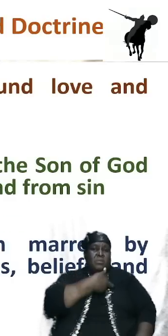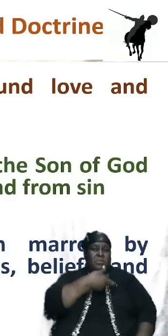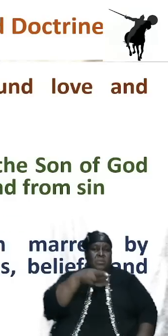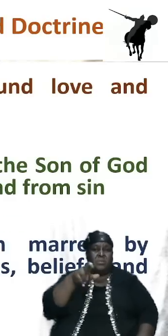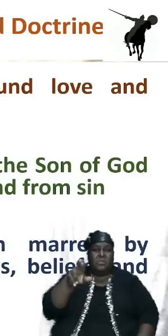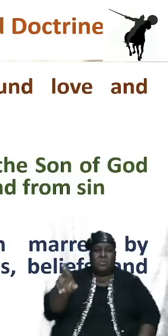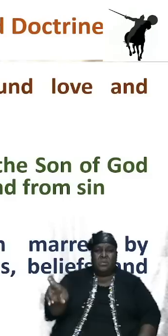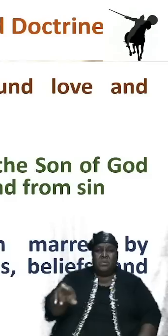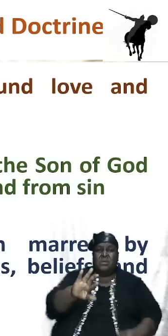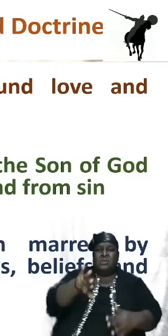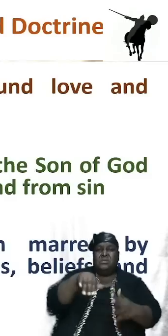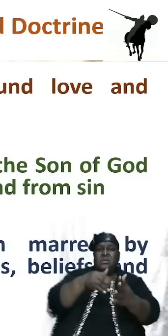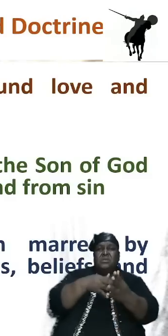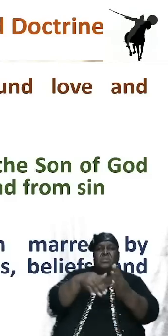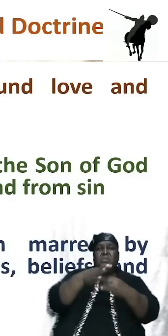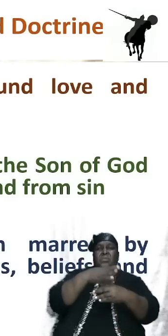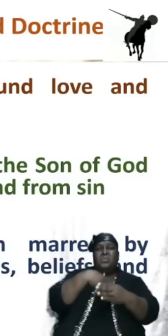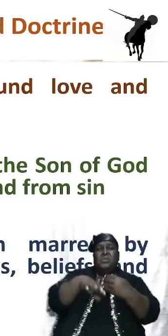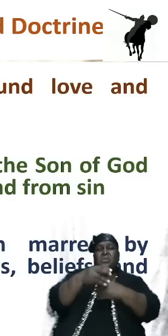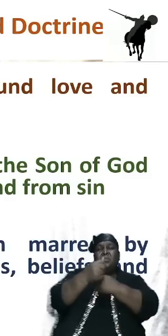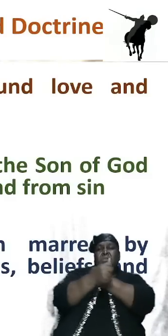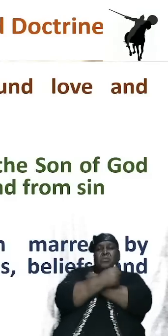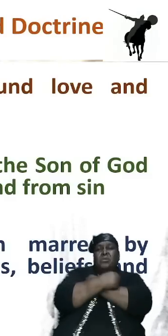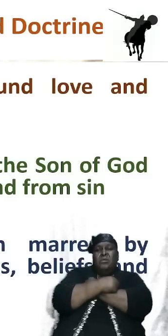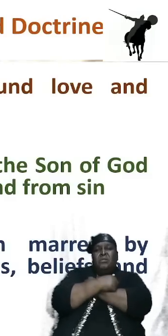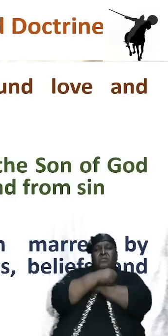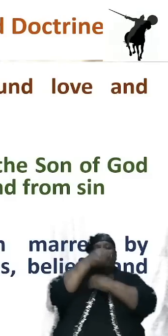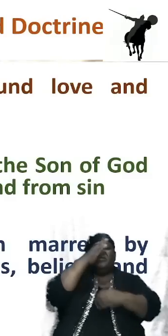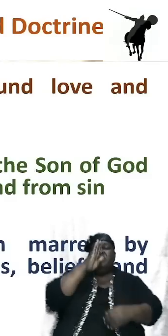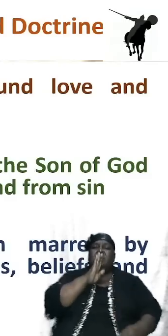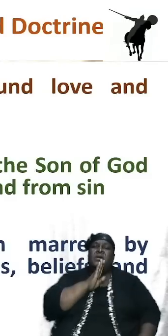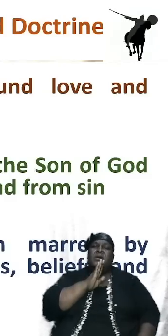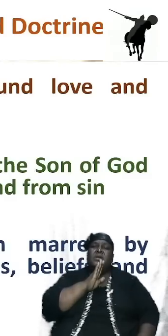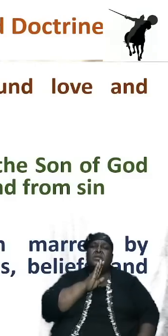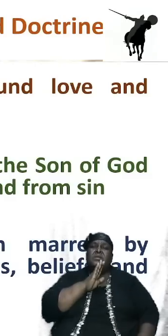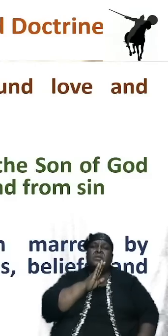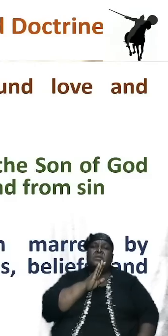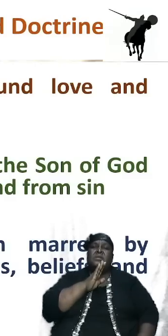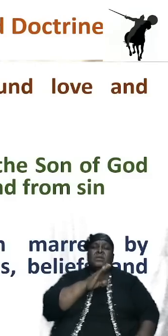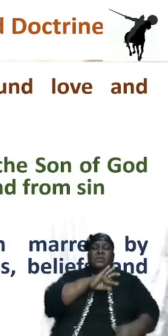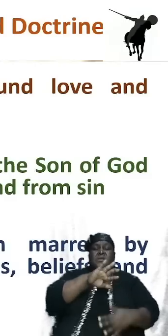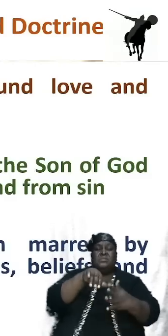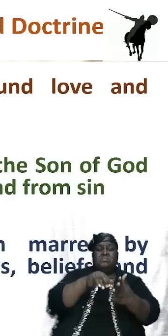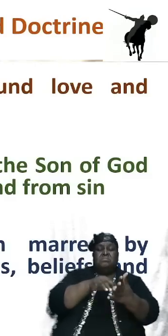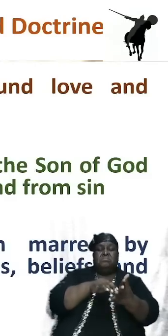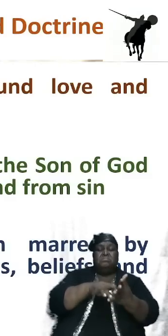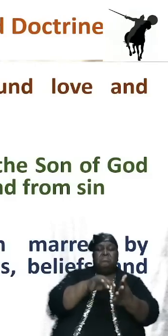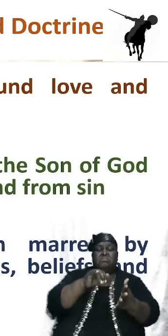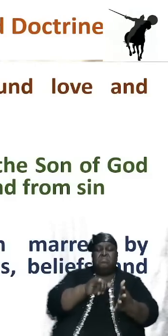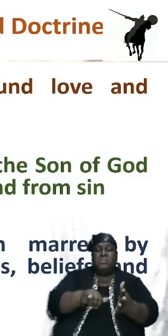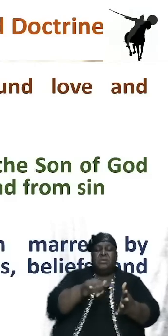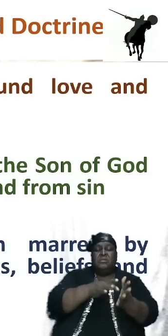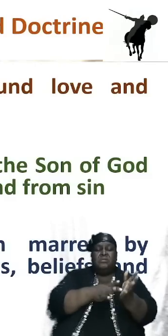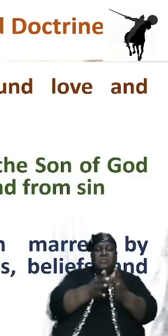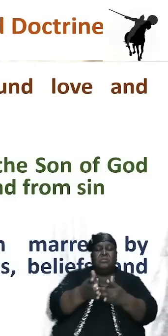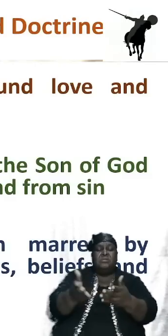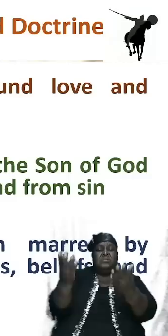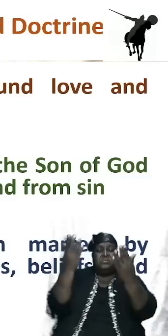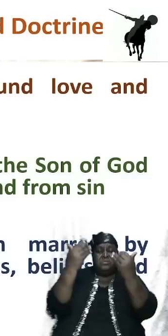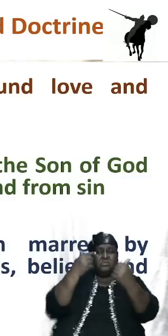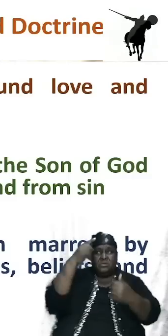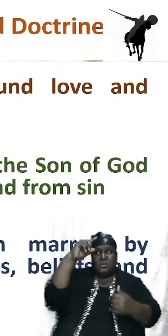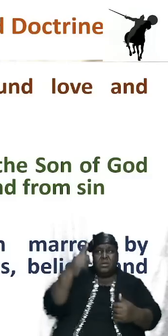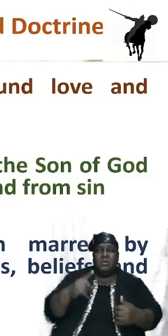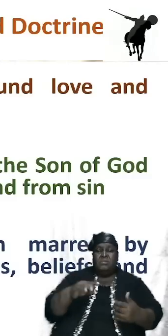is a religion that is centered around the love of God. And it's centered around the fact that Jesus came and he died for